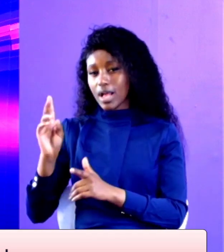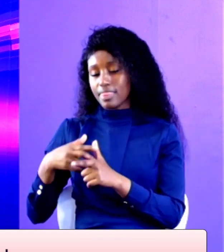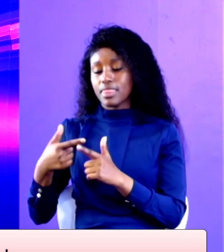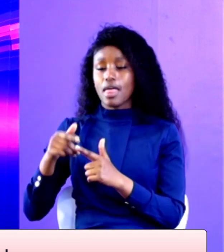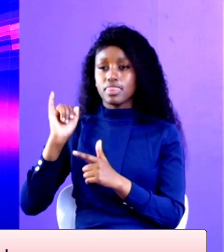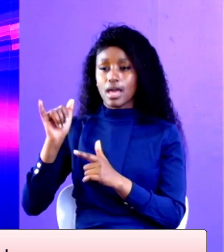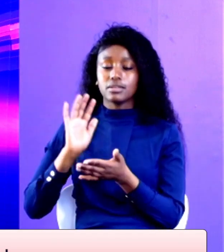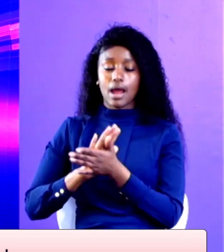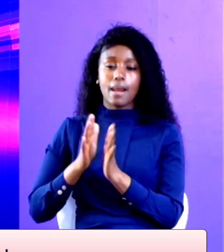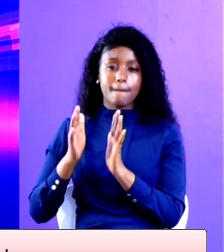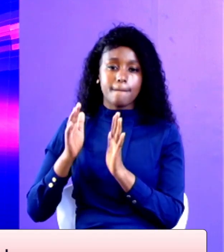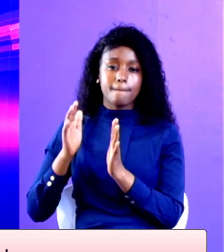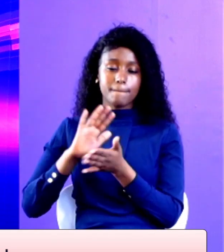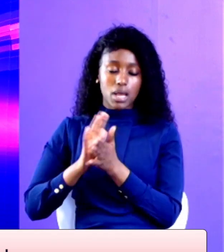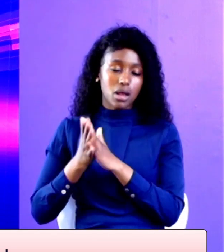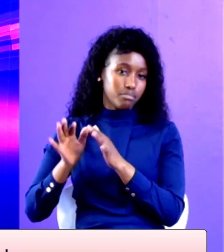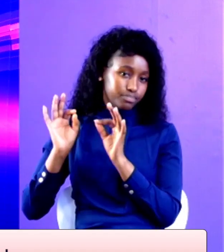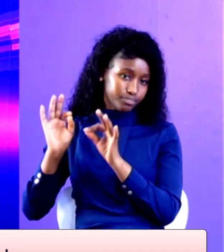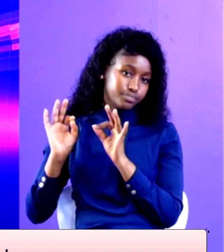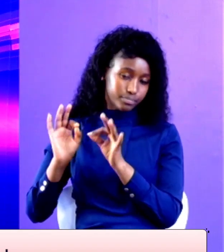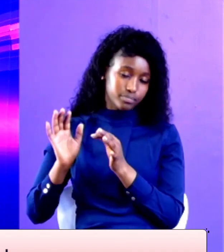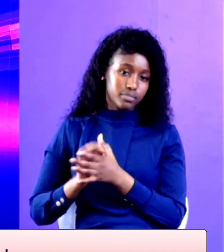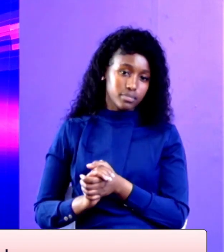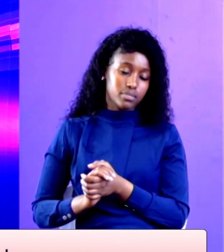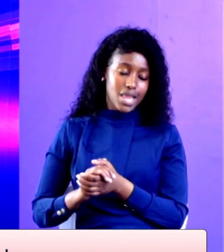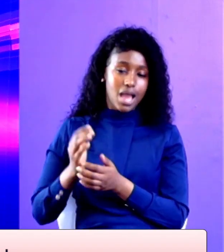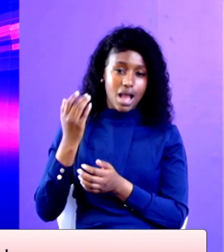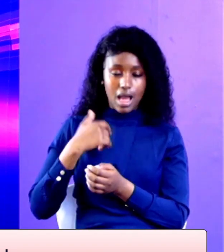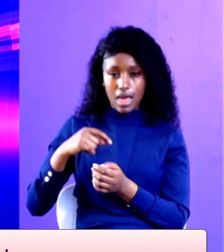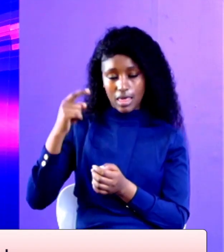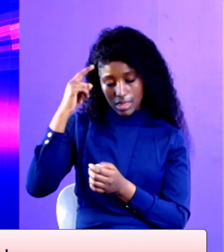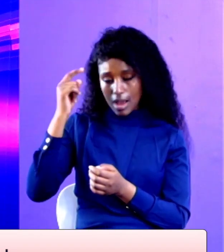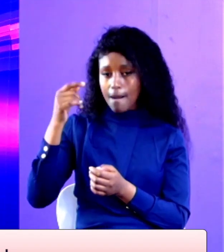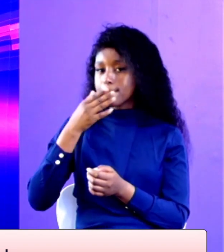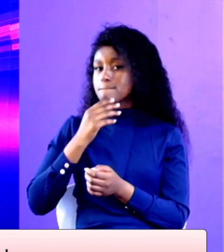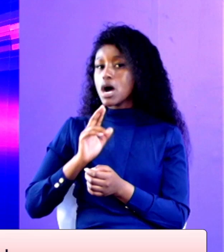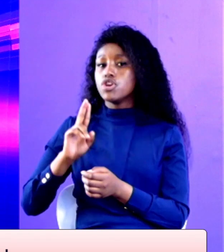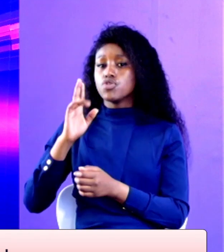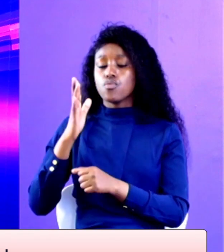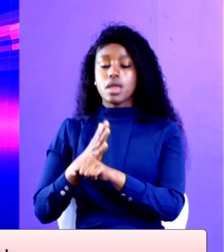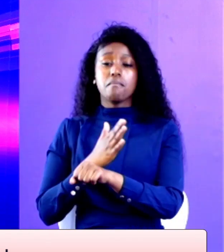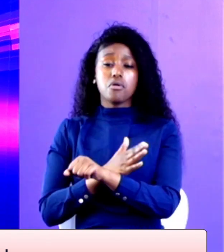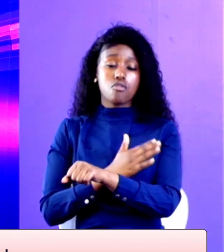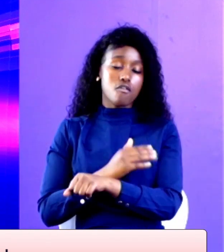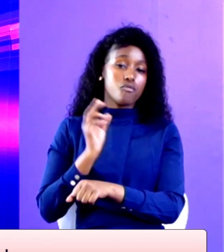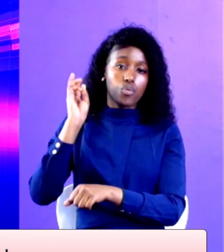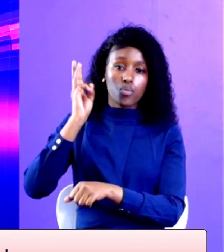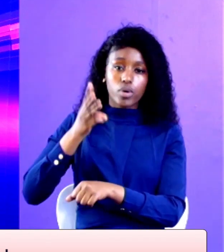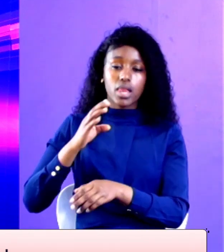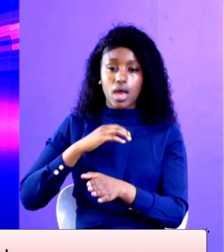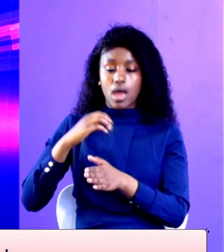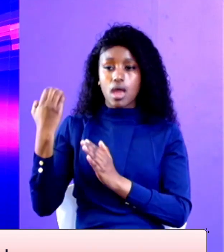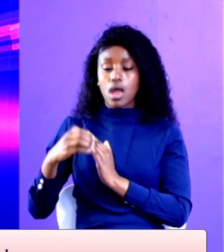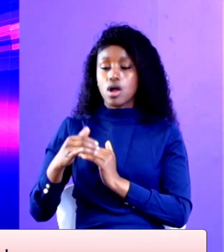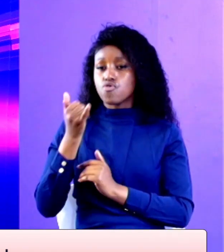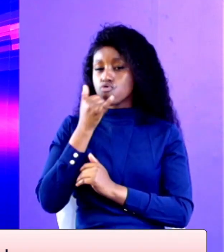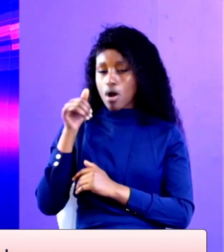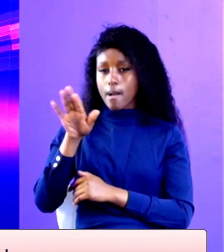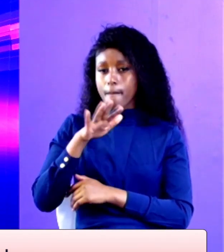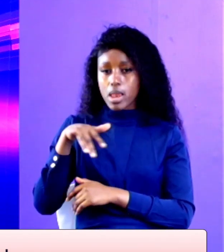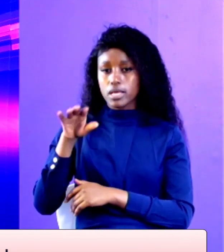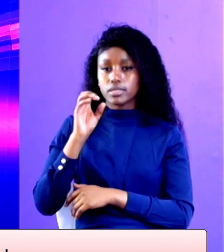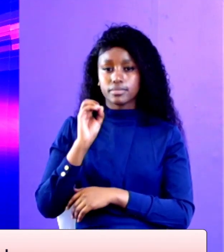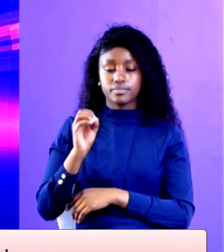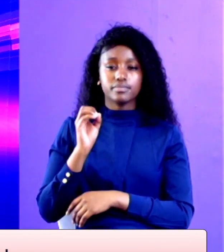be a good thing. And I think Man United will improve, at least hawatamaliza mali walimaliza last season.